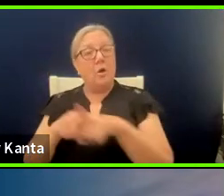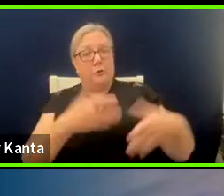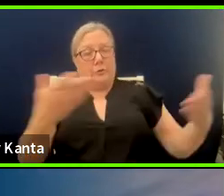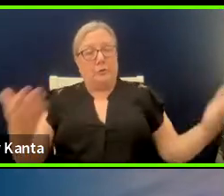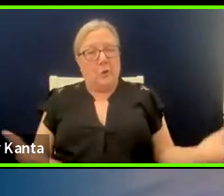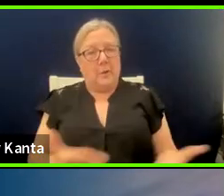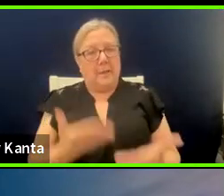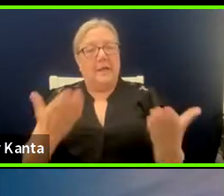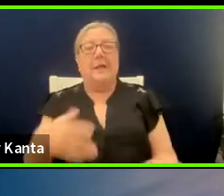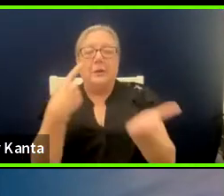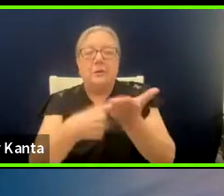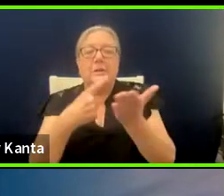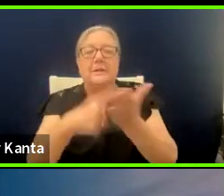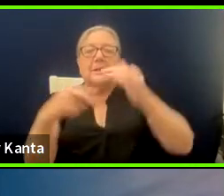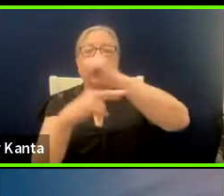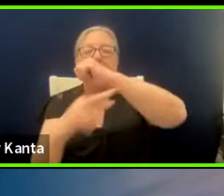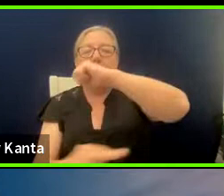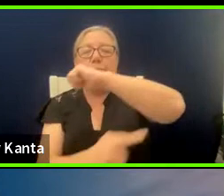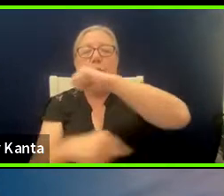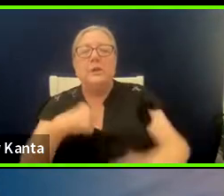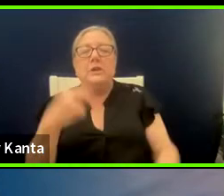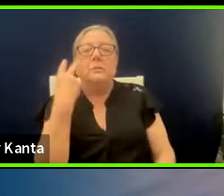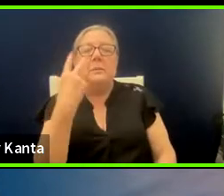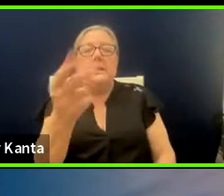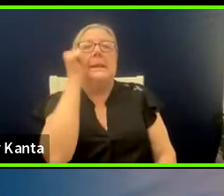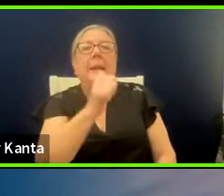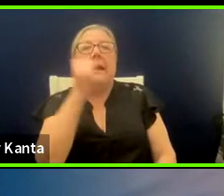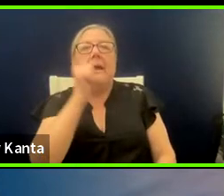every day. I will pass it to,